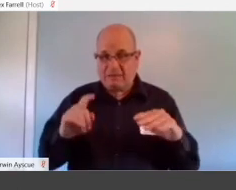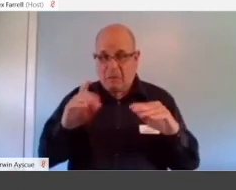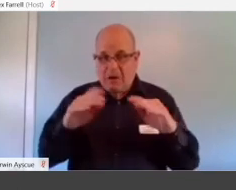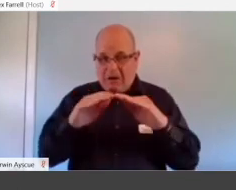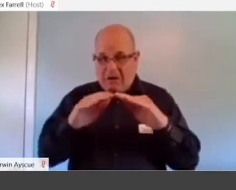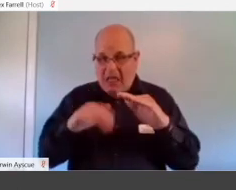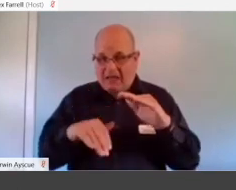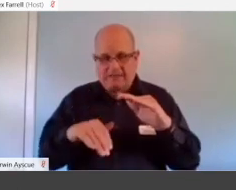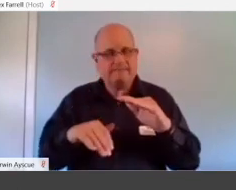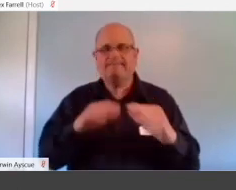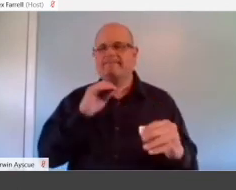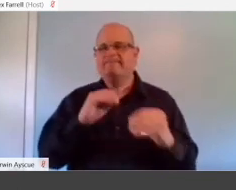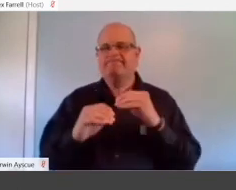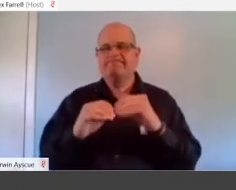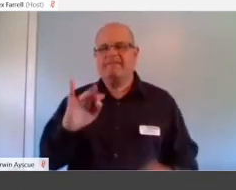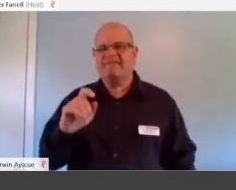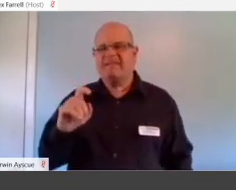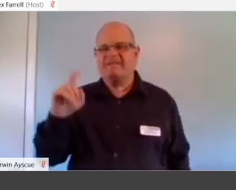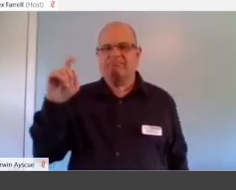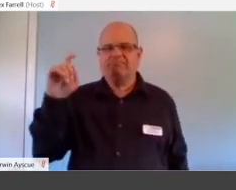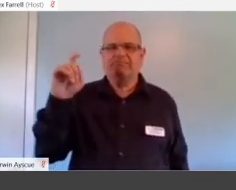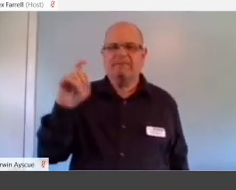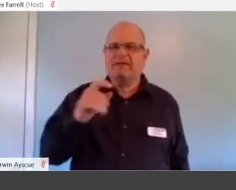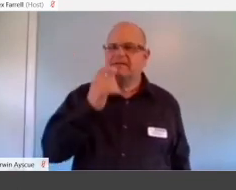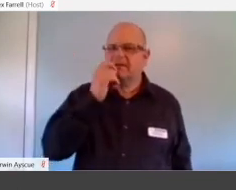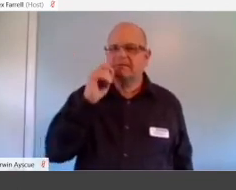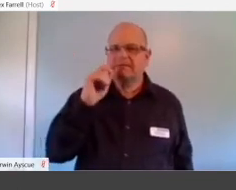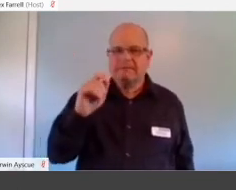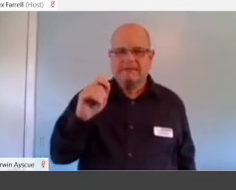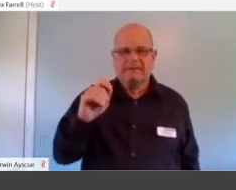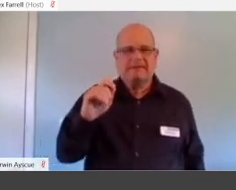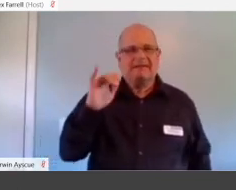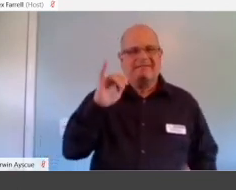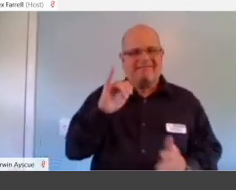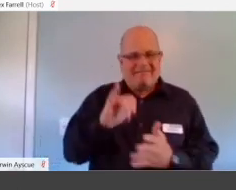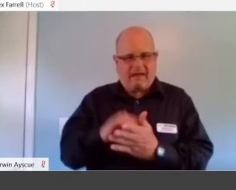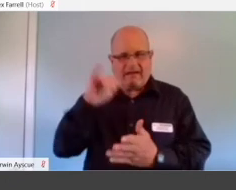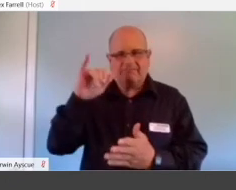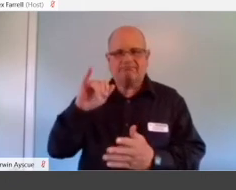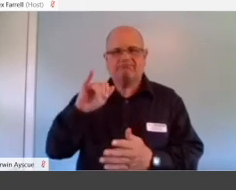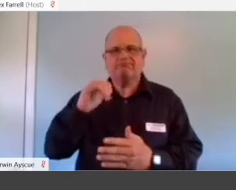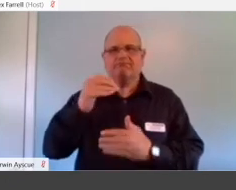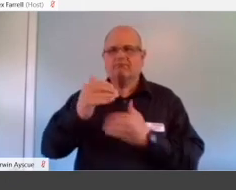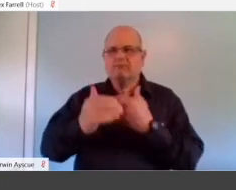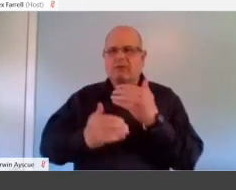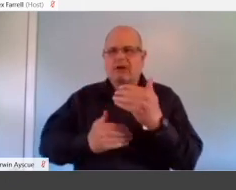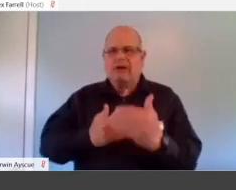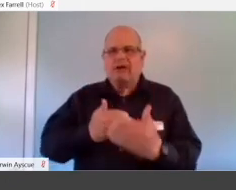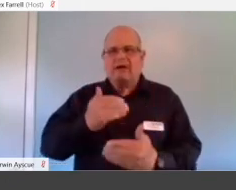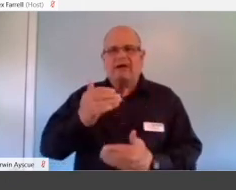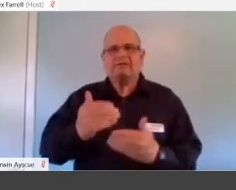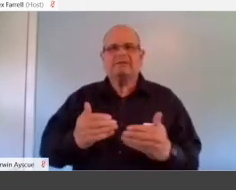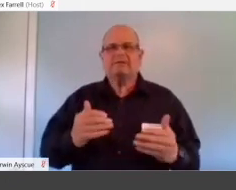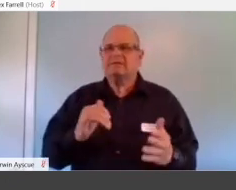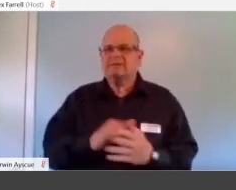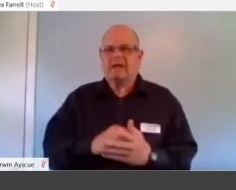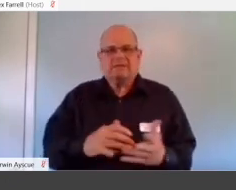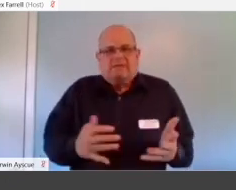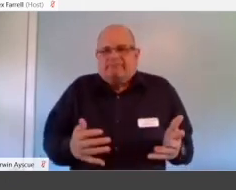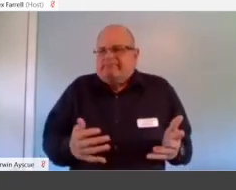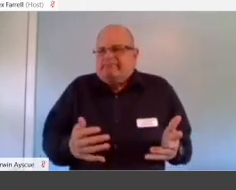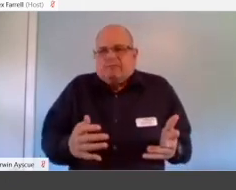fix it. And making that part of the process just makes it a no-brainer, right?